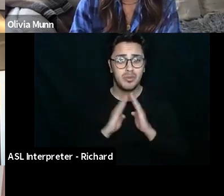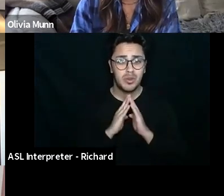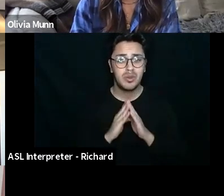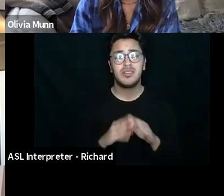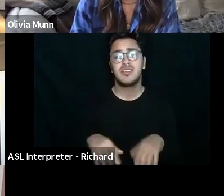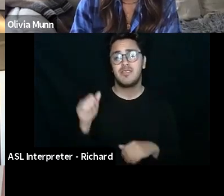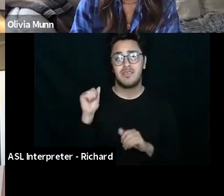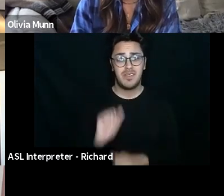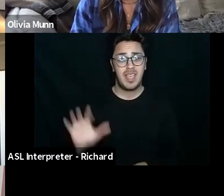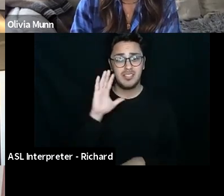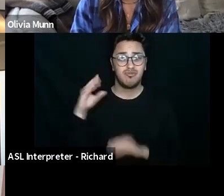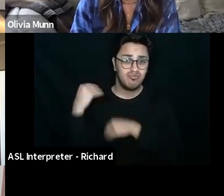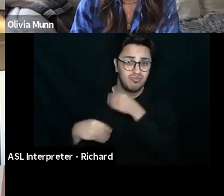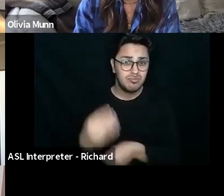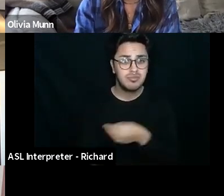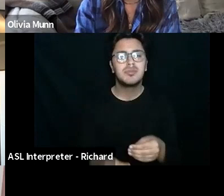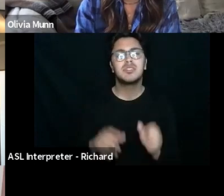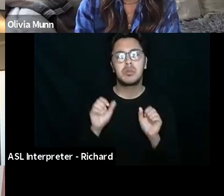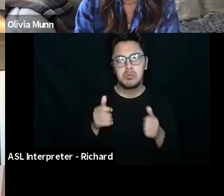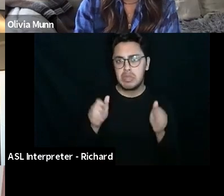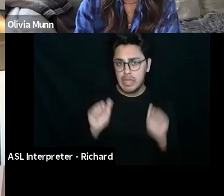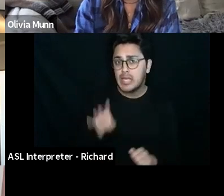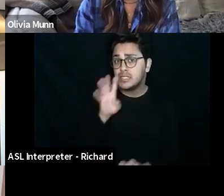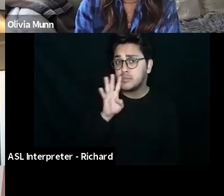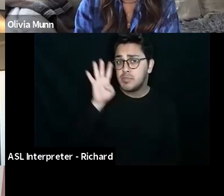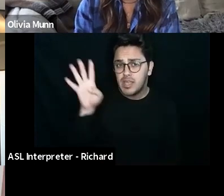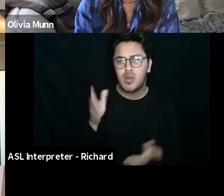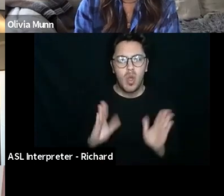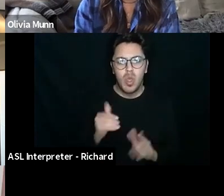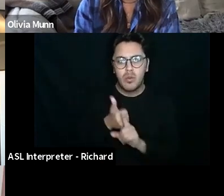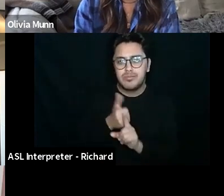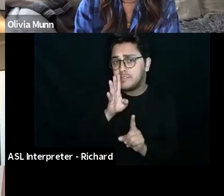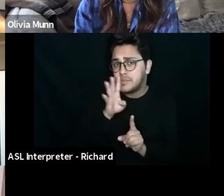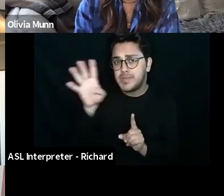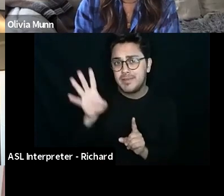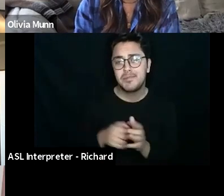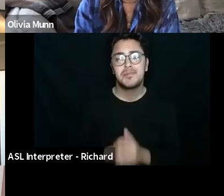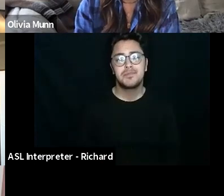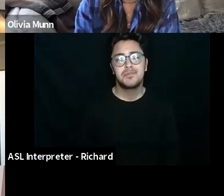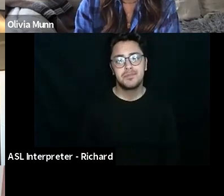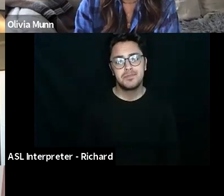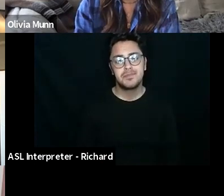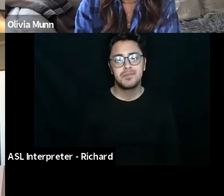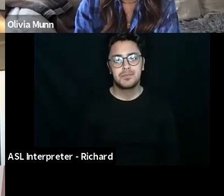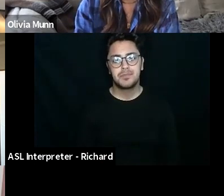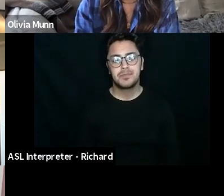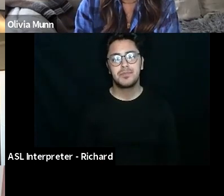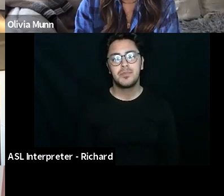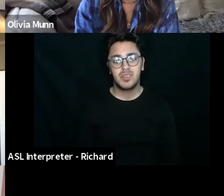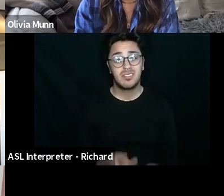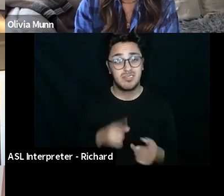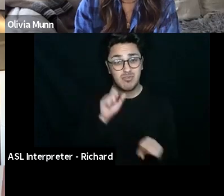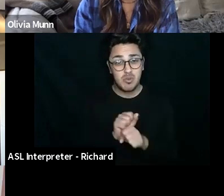Asian descent to be able to speak out, to allow themselves to speak up, to create that particular awareness that this is actually happening to us